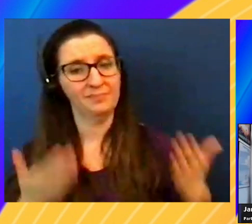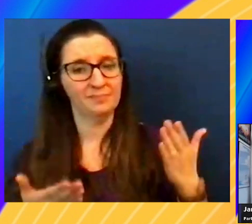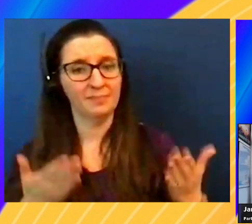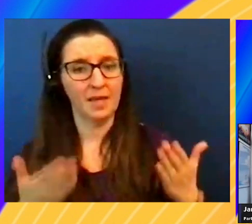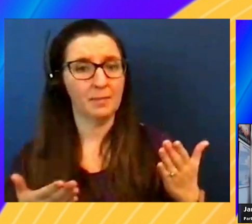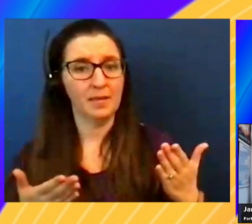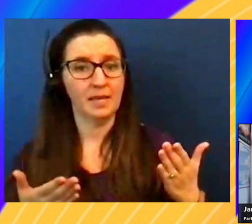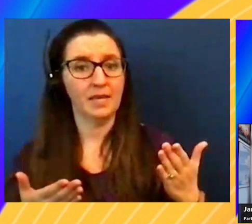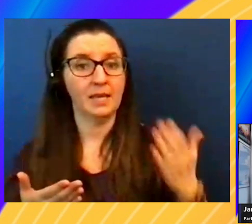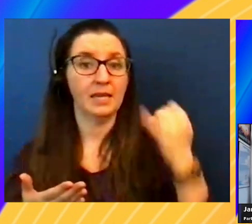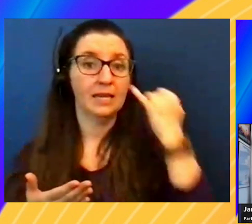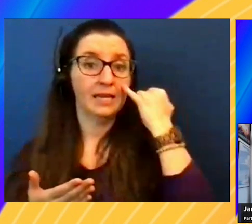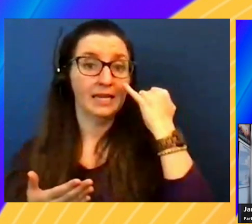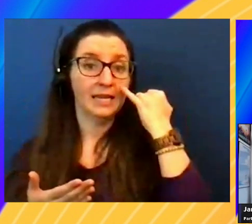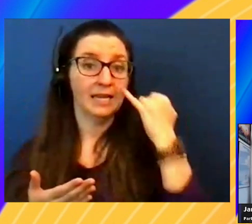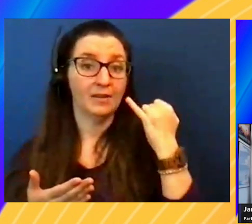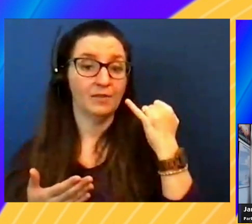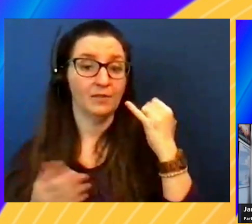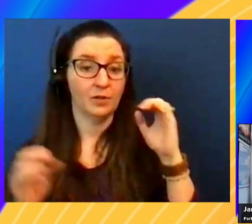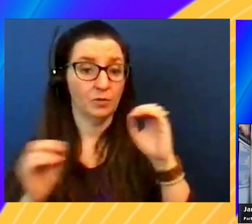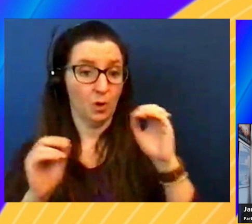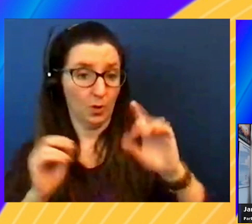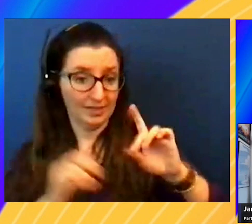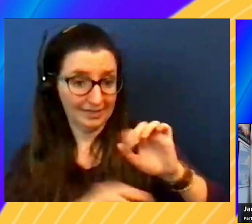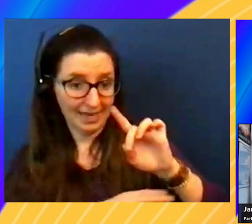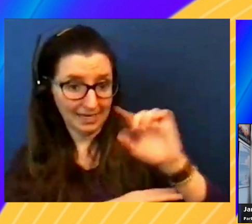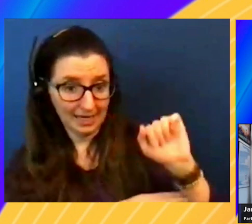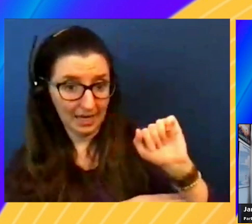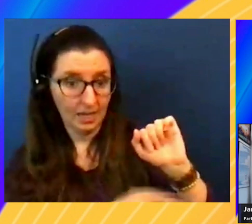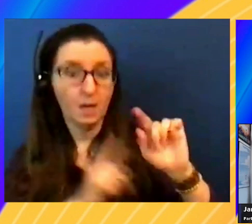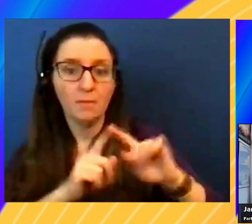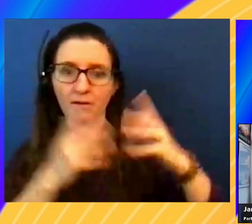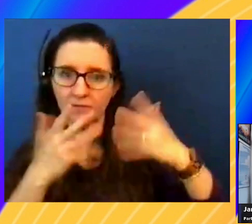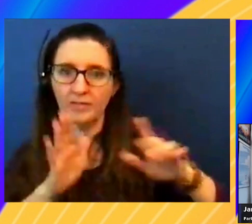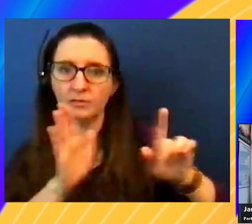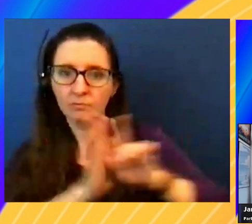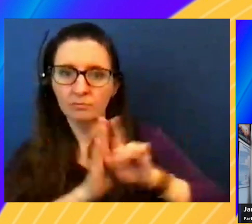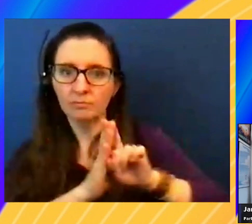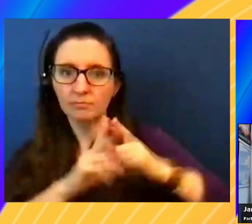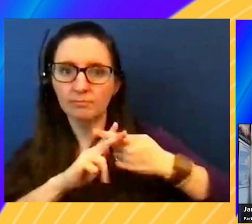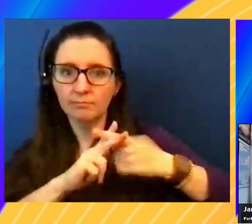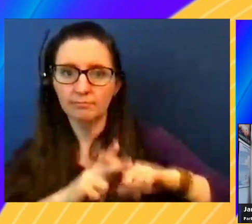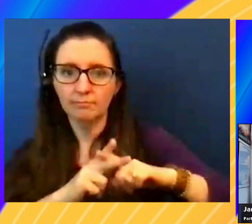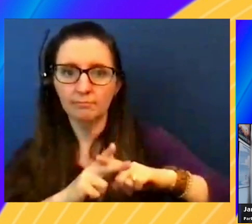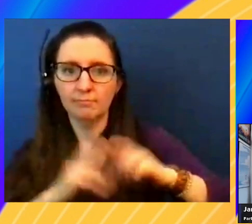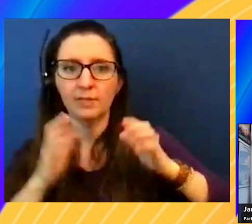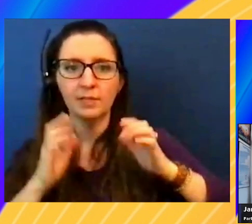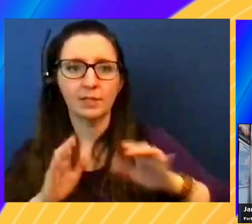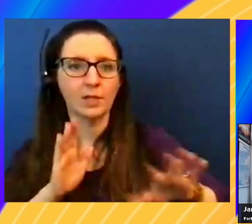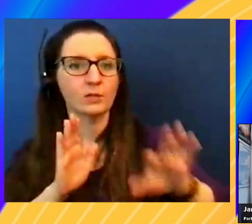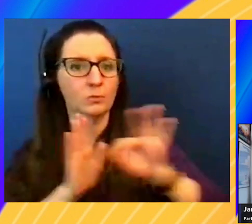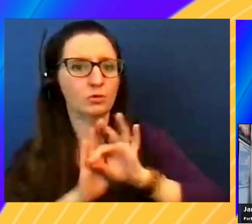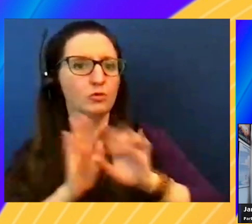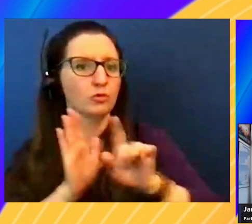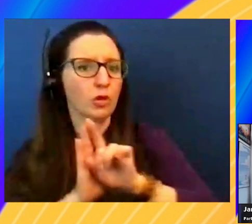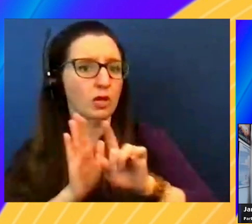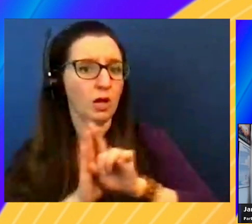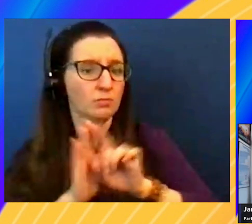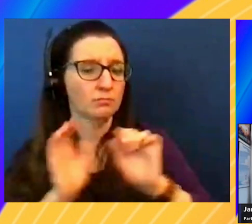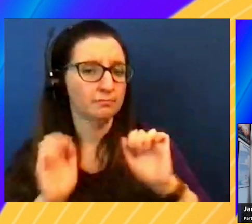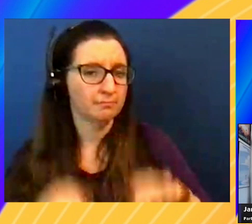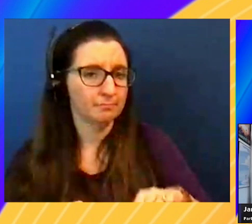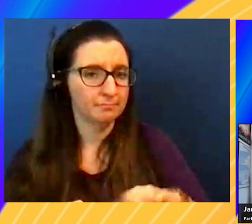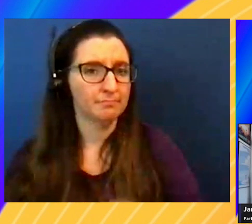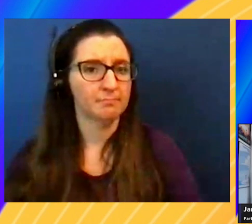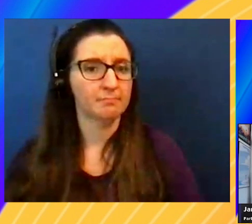enough data, but an alarm has started? Most of the time, customers would choose when I'm in alarm. And then you want to select how you